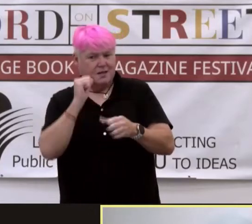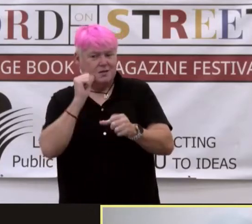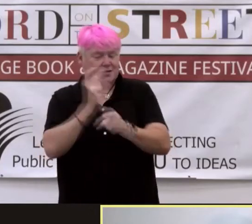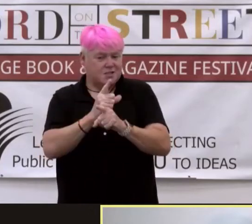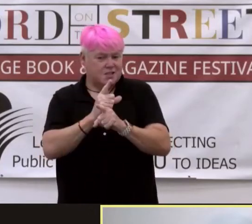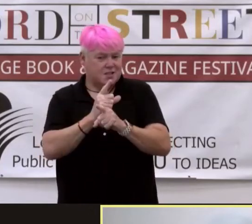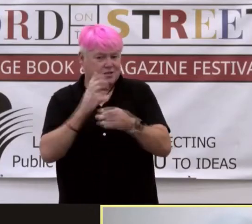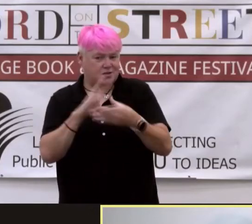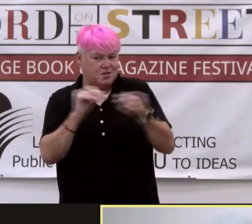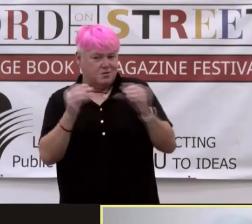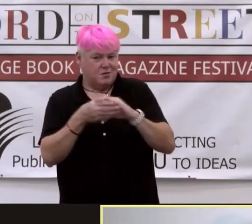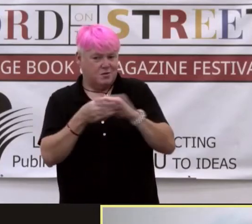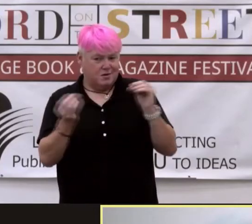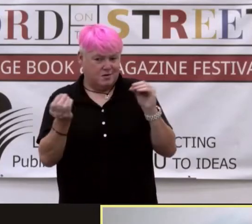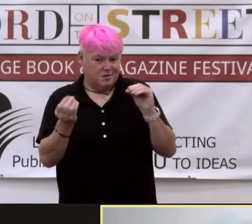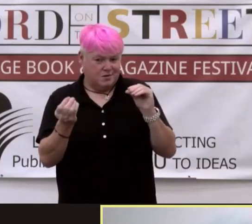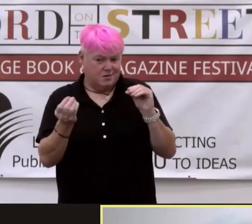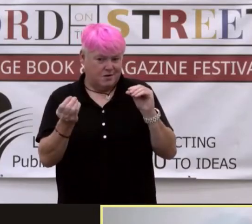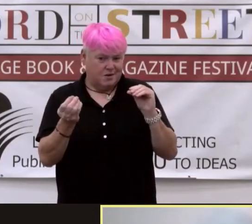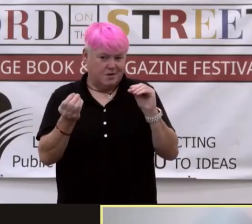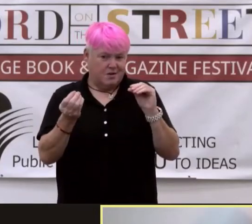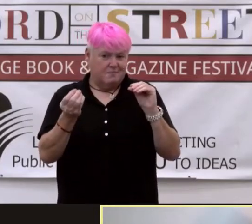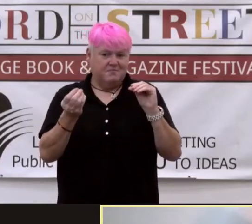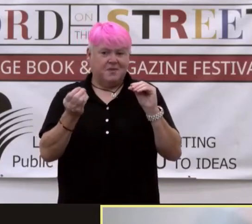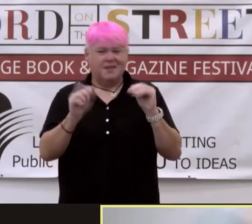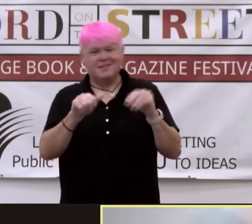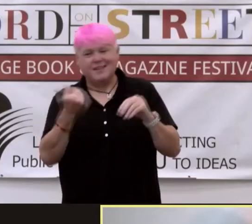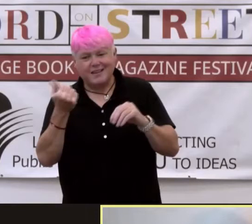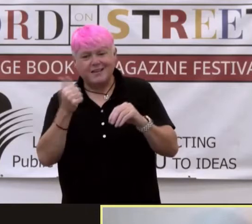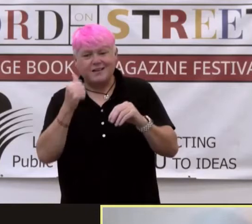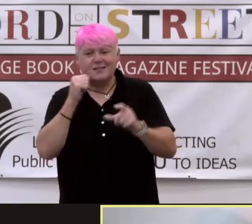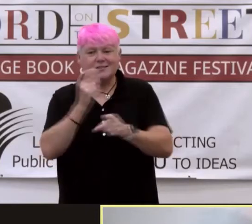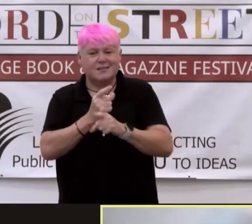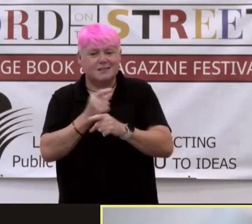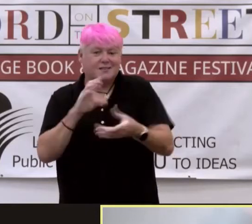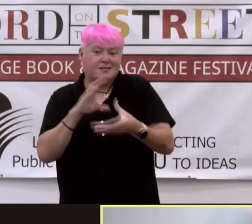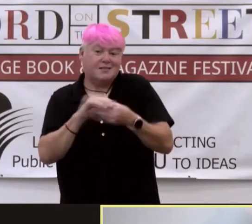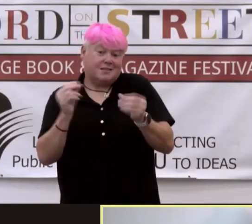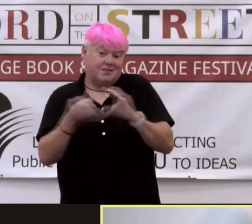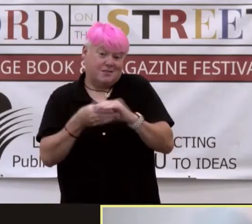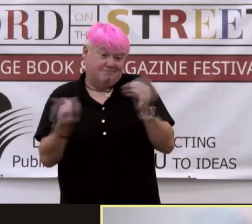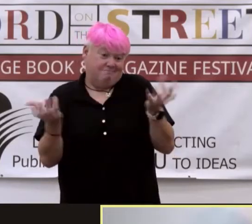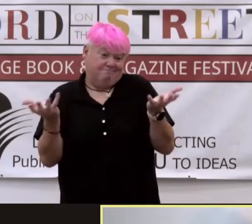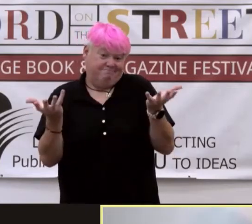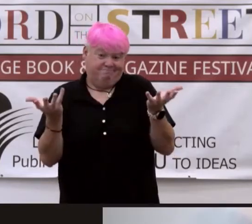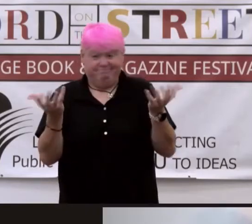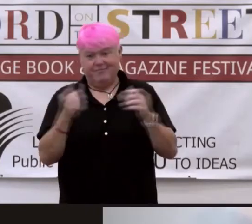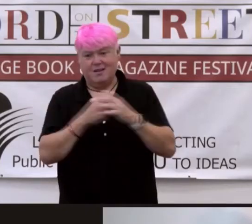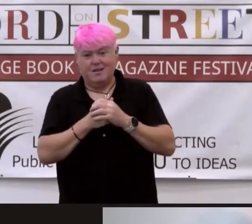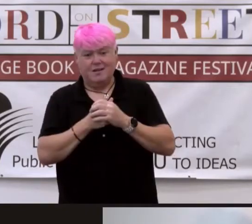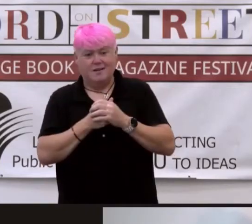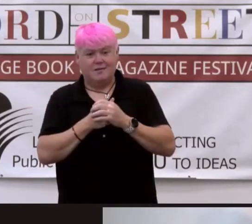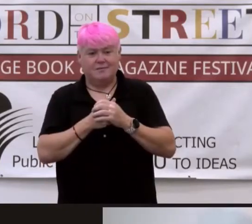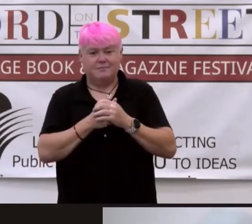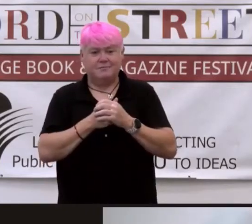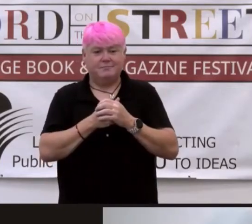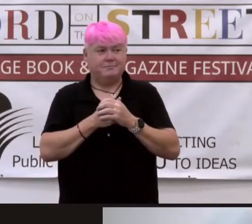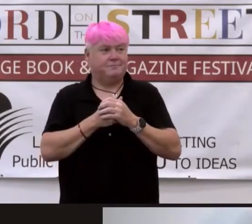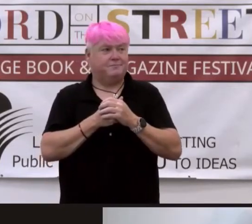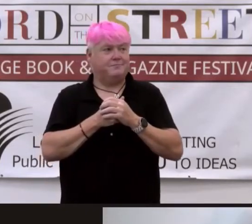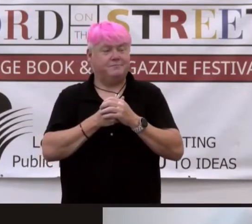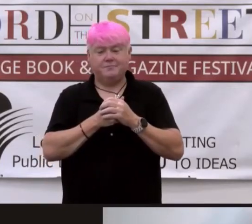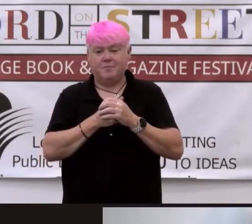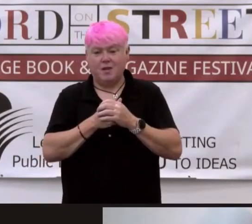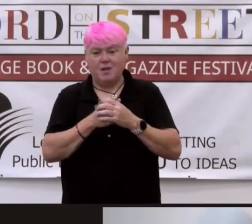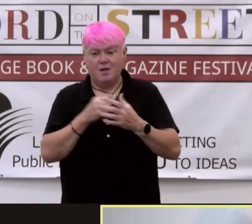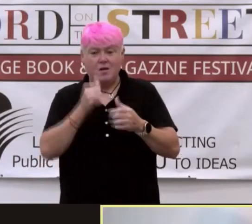going to say is it's another sister story, which, oh well, like it's a story of women have sisters, yeah. Yeah, and women and